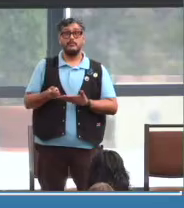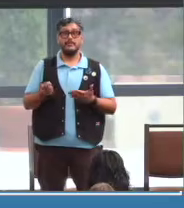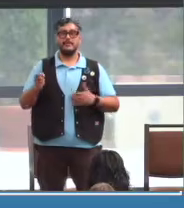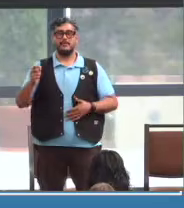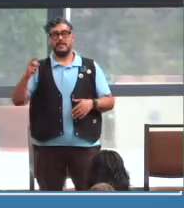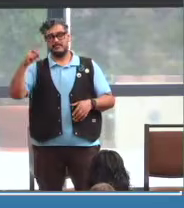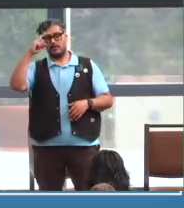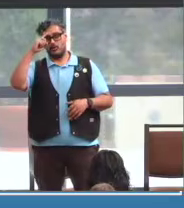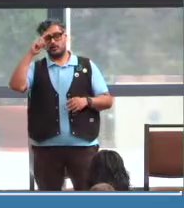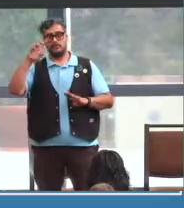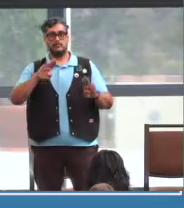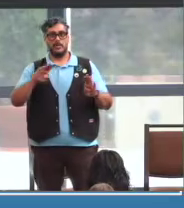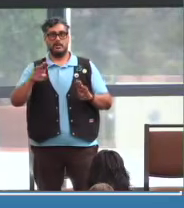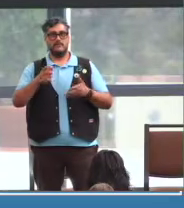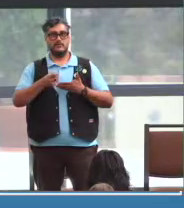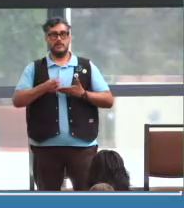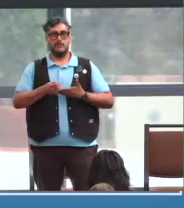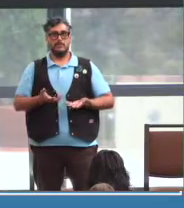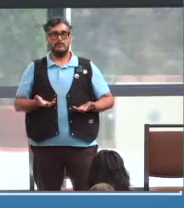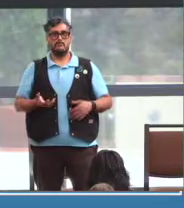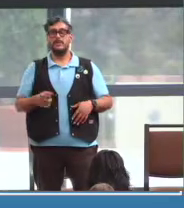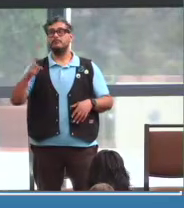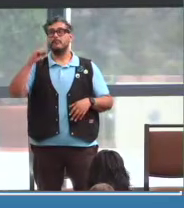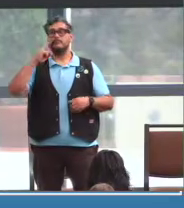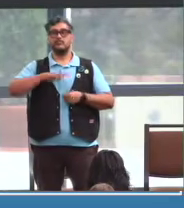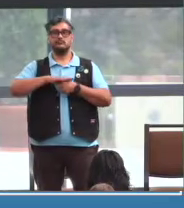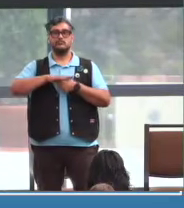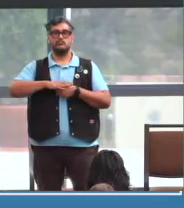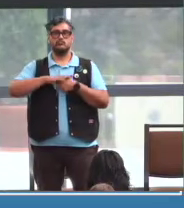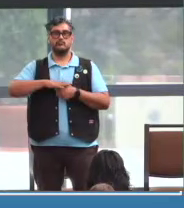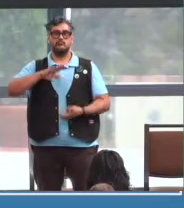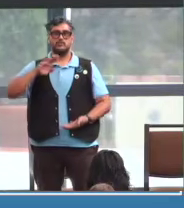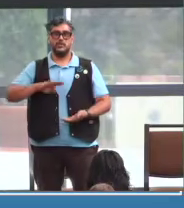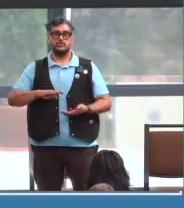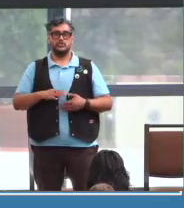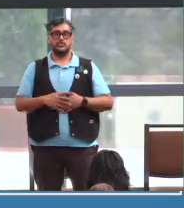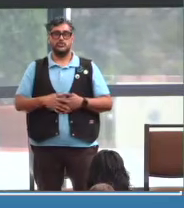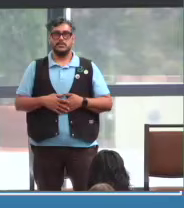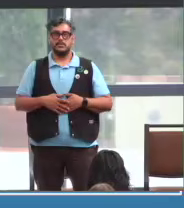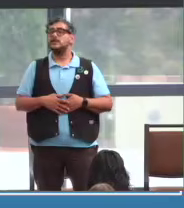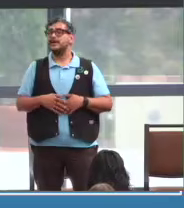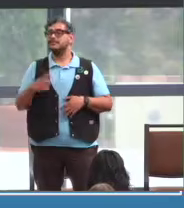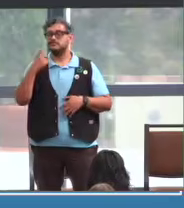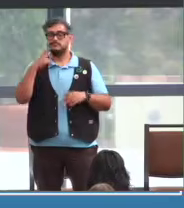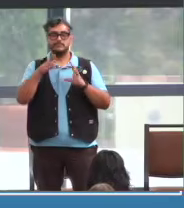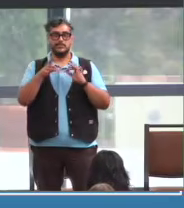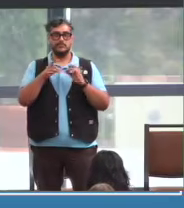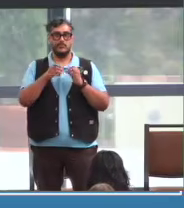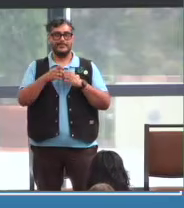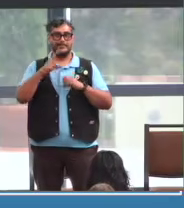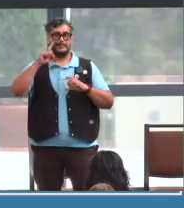cognitive behavioral therapy, mindfulness-based stress reduction, and we mentioned some of the